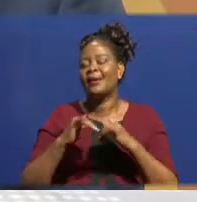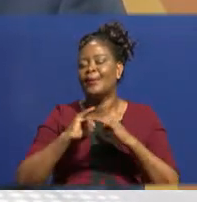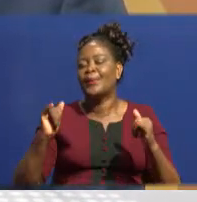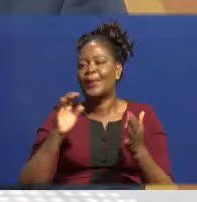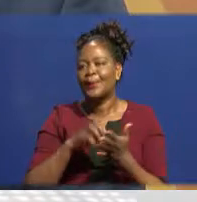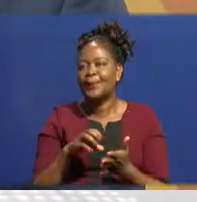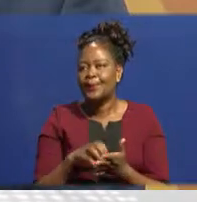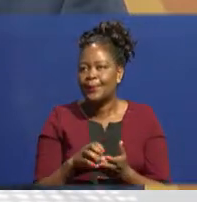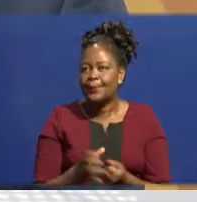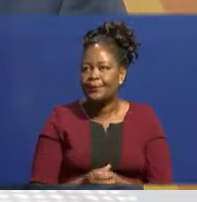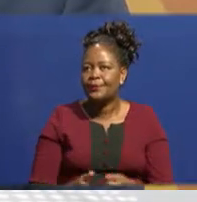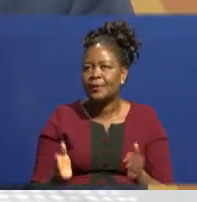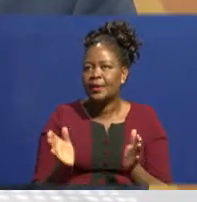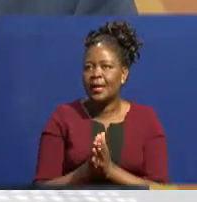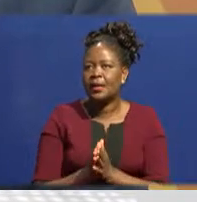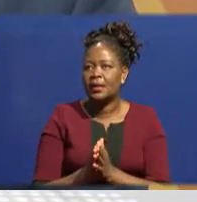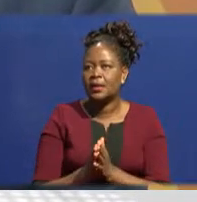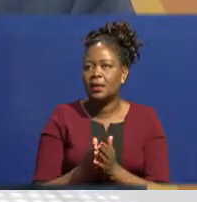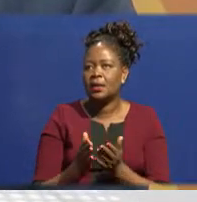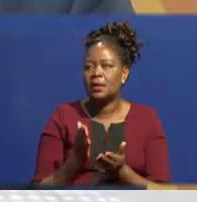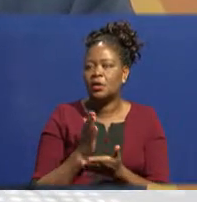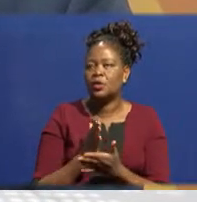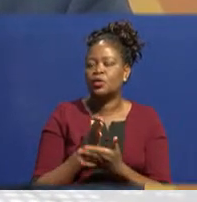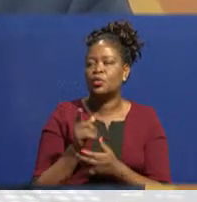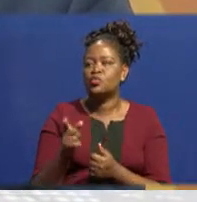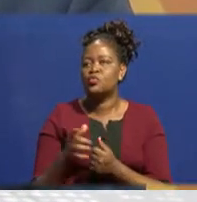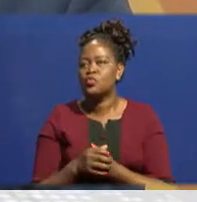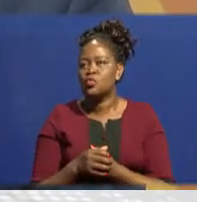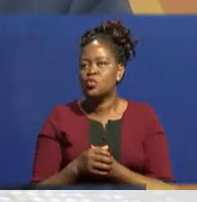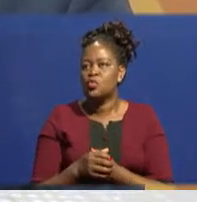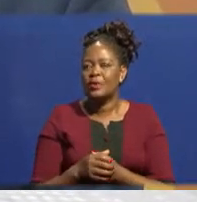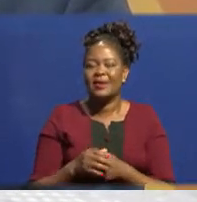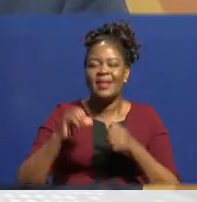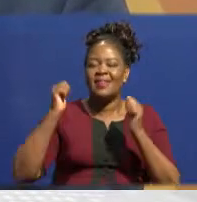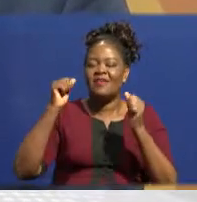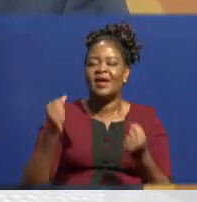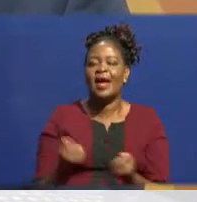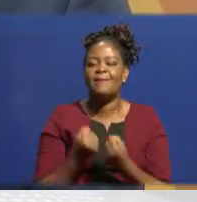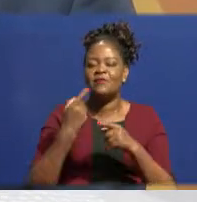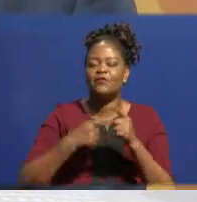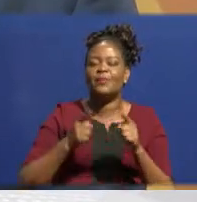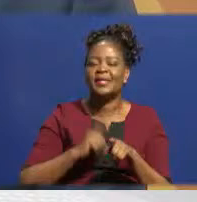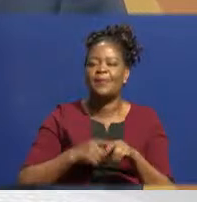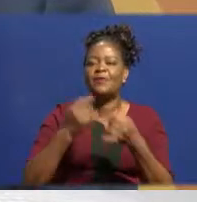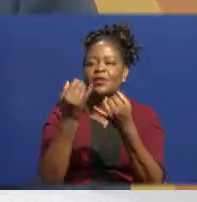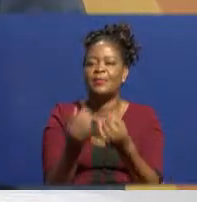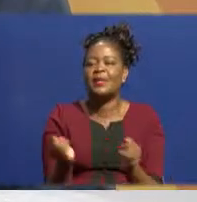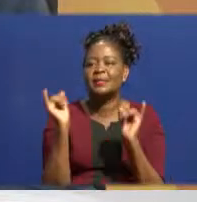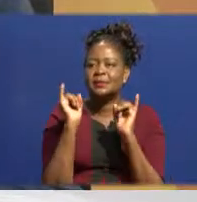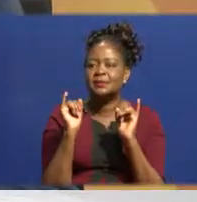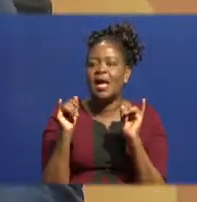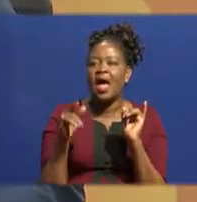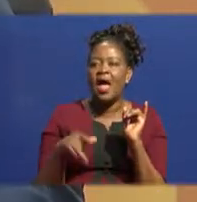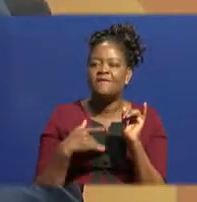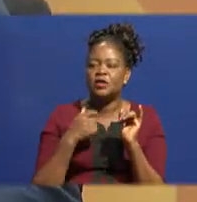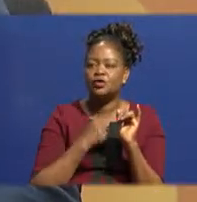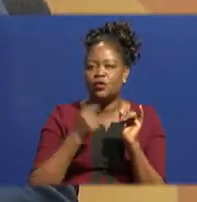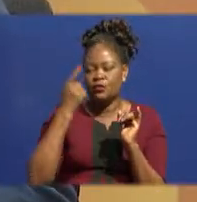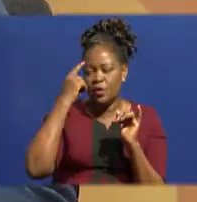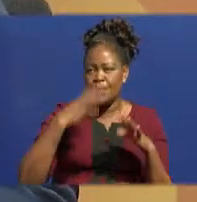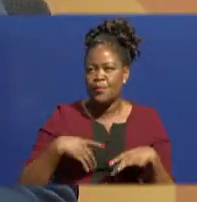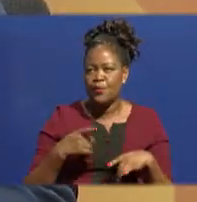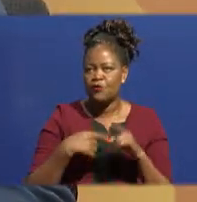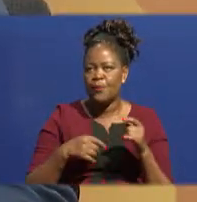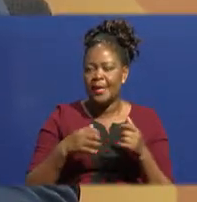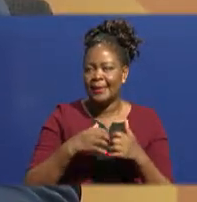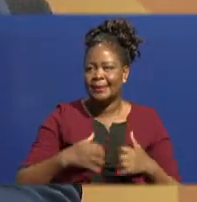it, and we've never been here before since the independence. And I empathize with the people of Banisa,